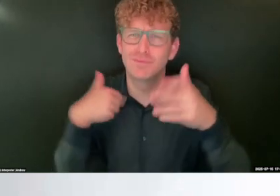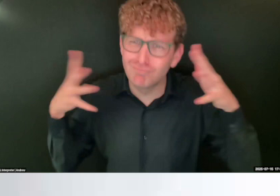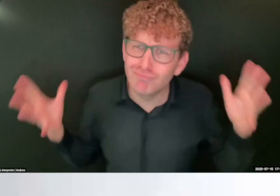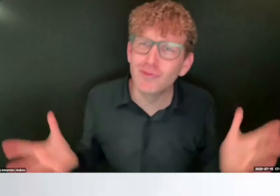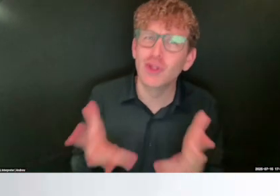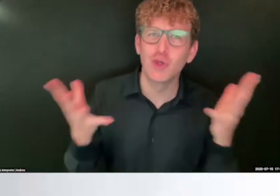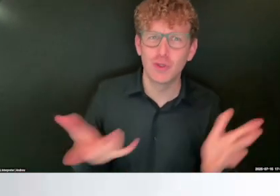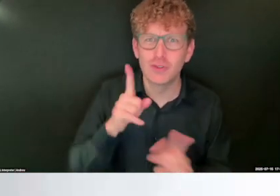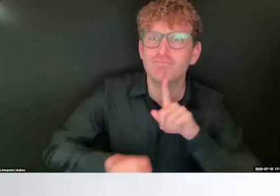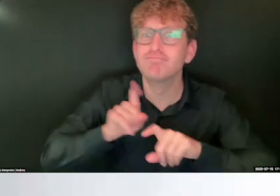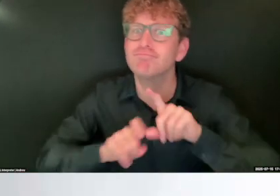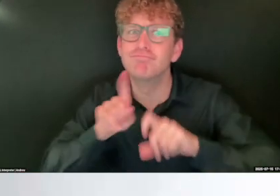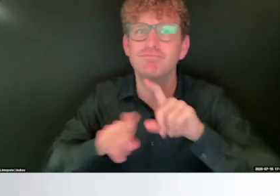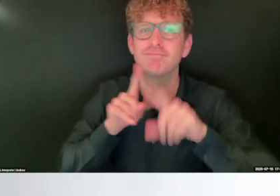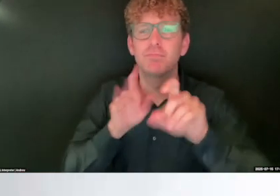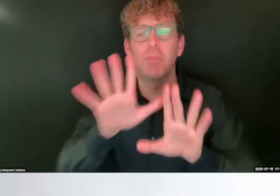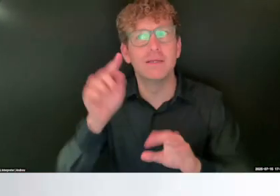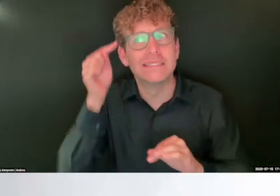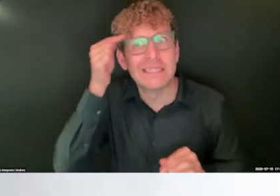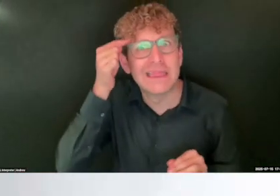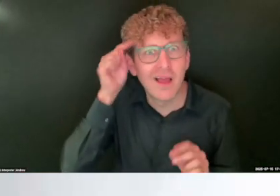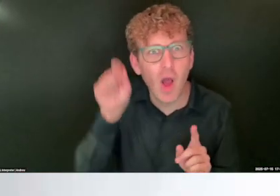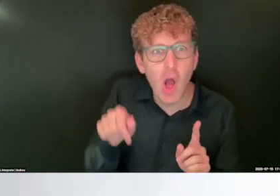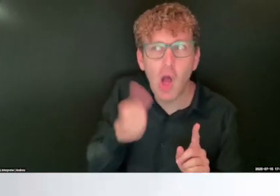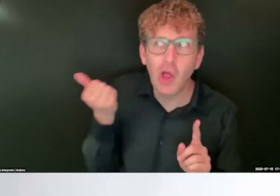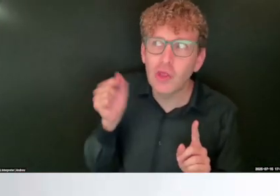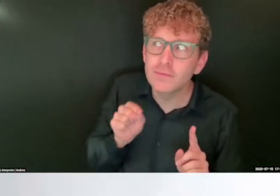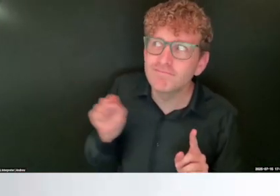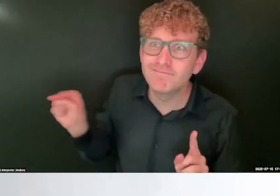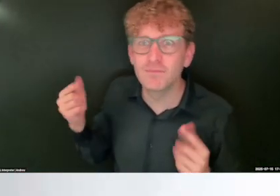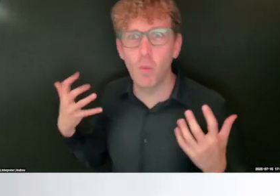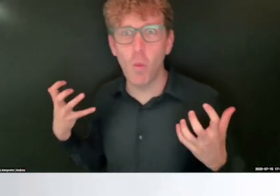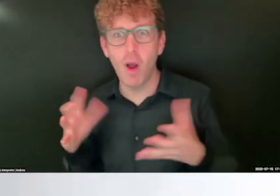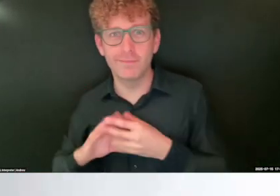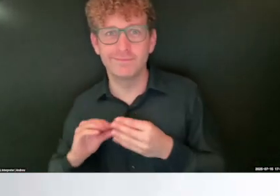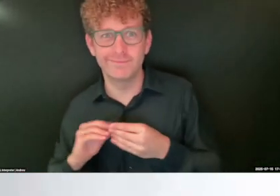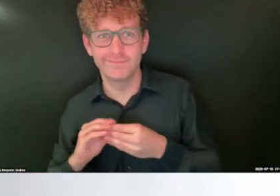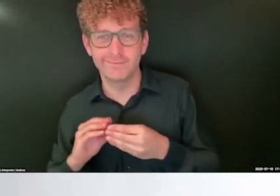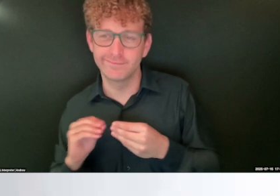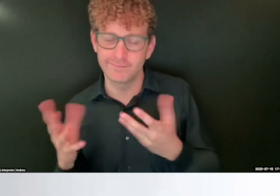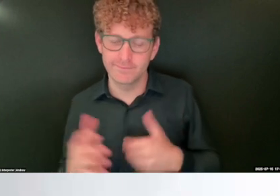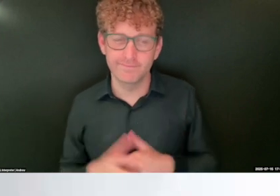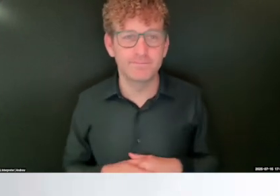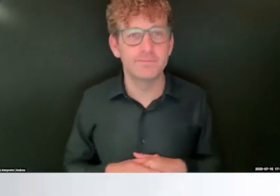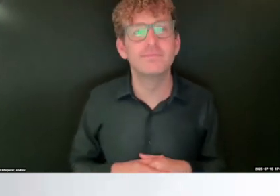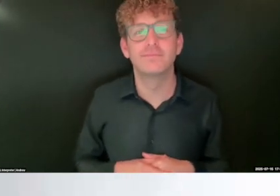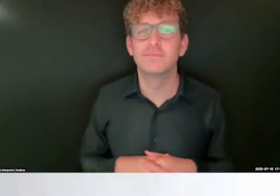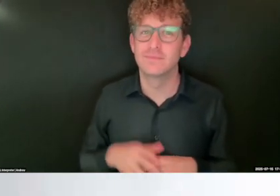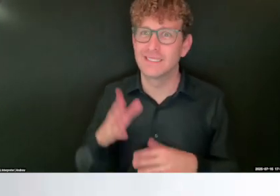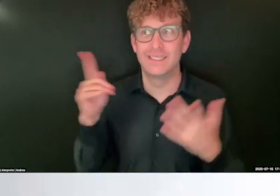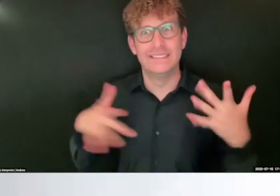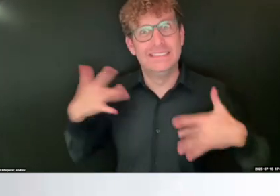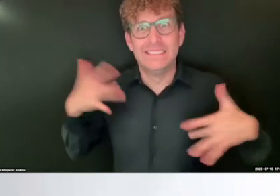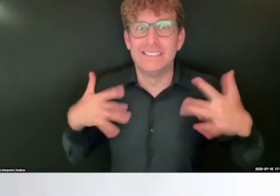questions, but please be mindful and leave room for others to participate as well. We all get really excited and passionate,